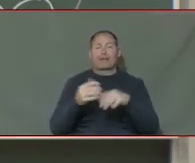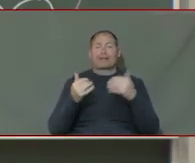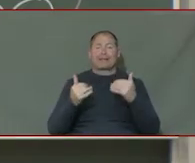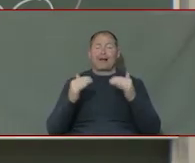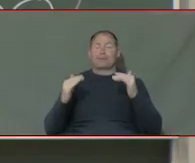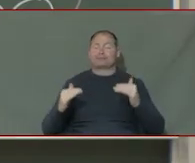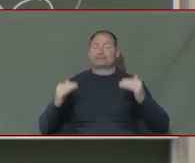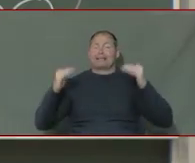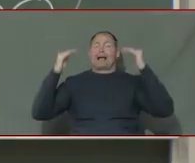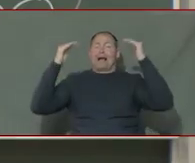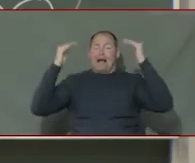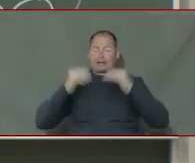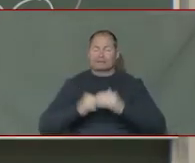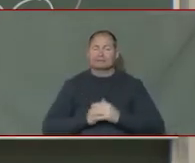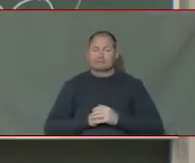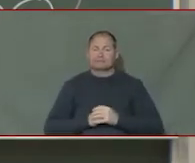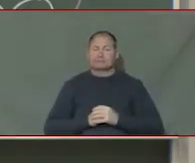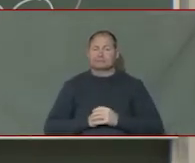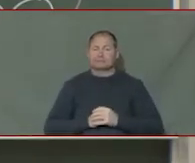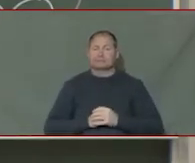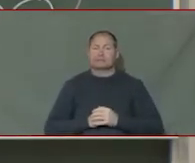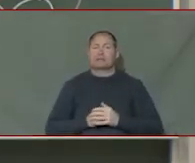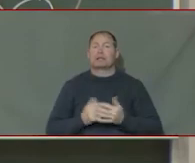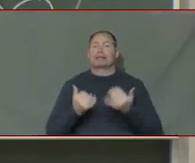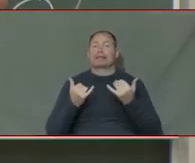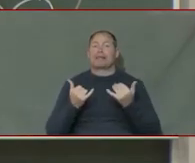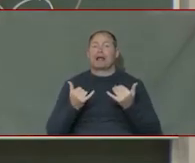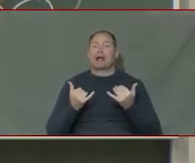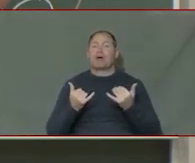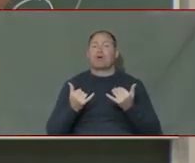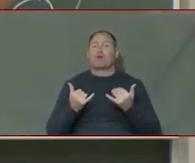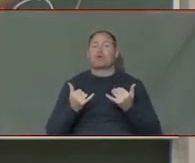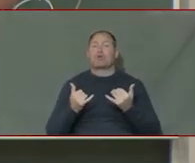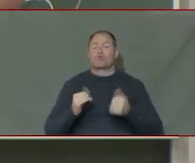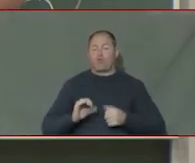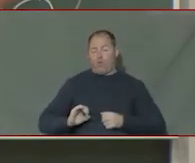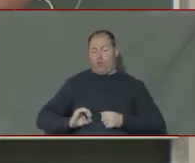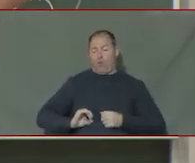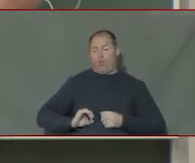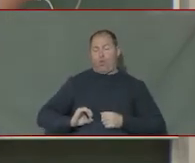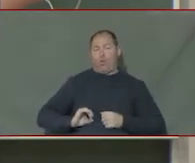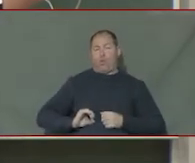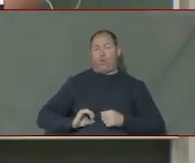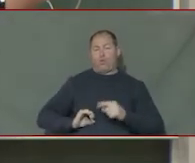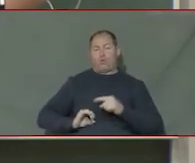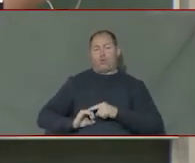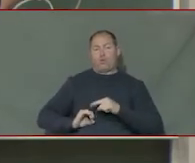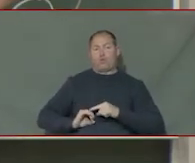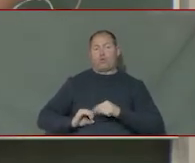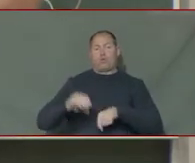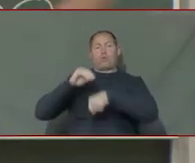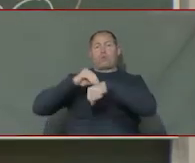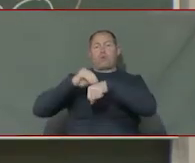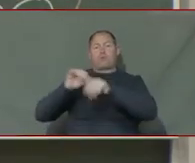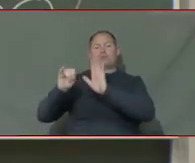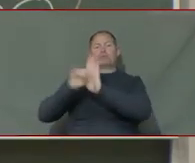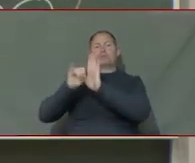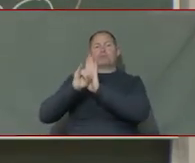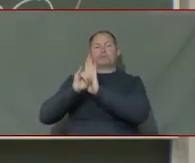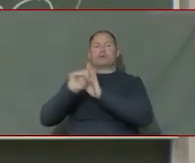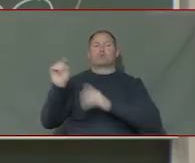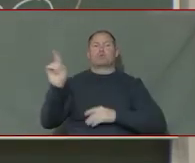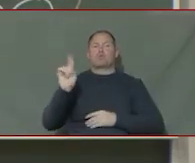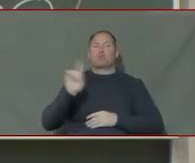high in the blood. The blood goes through an organ that detects the problem. That organ is the